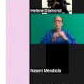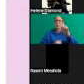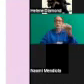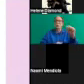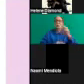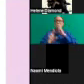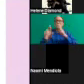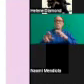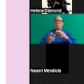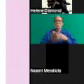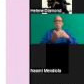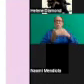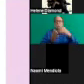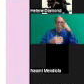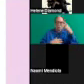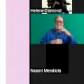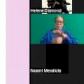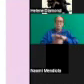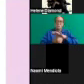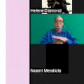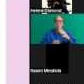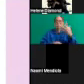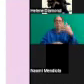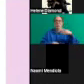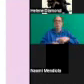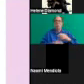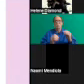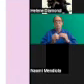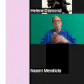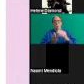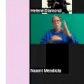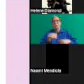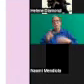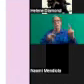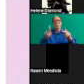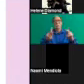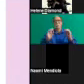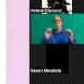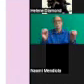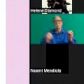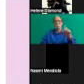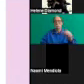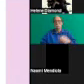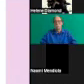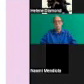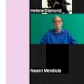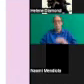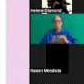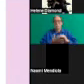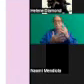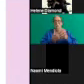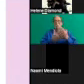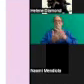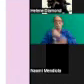5 times as often as adults without disabilities. Here it says, screen patients for mental health concerns. Obviously,